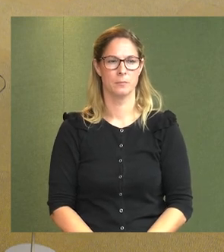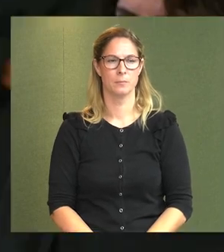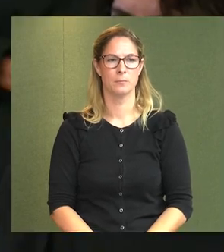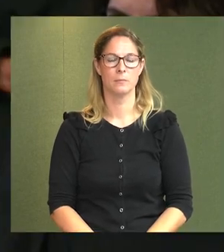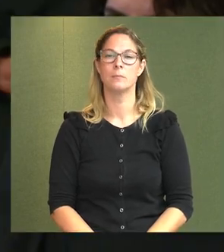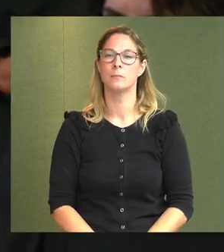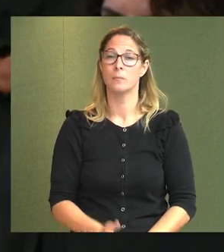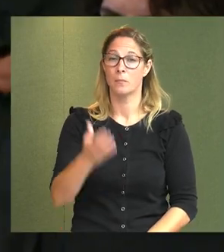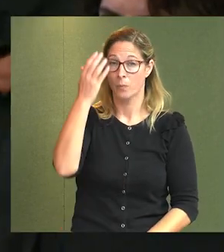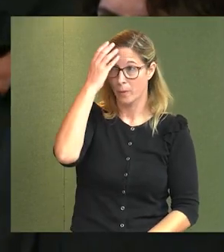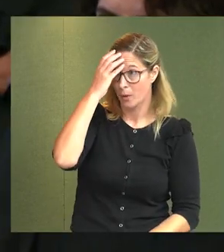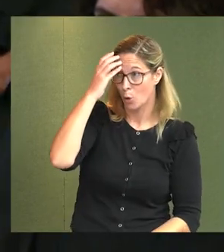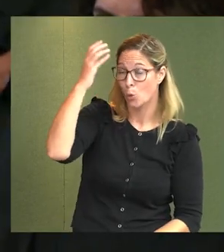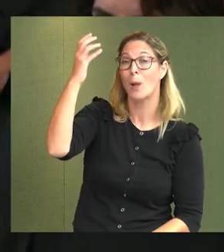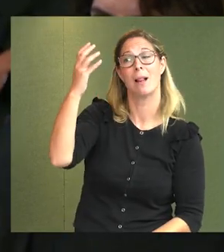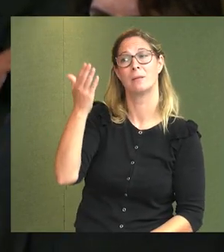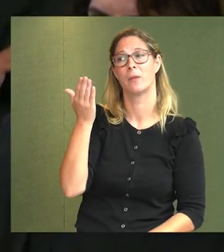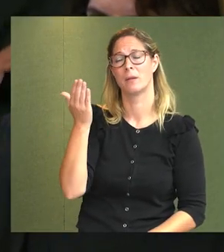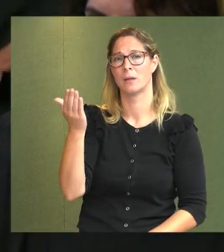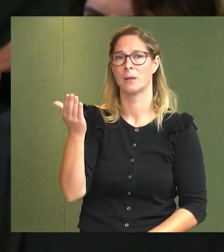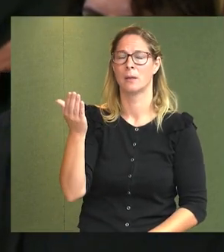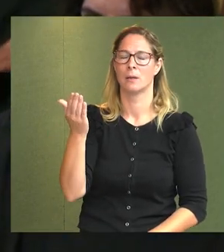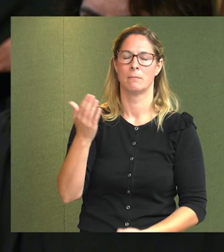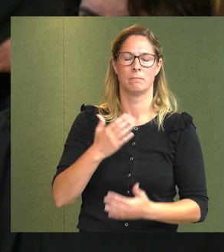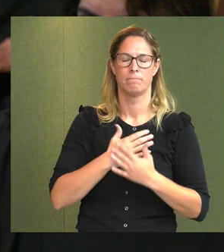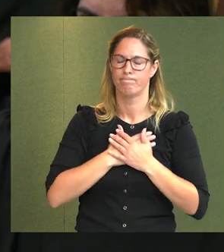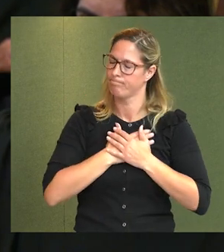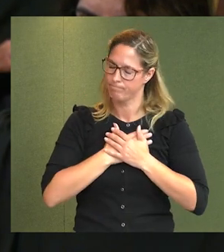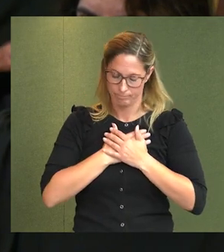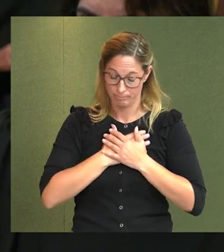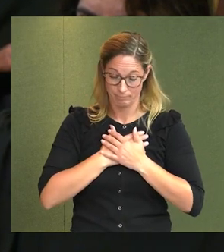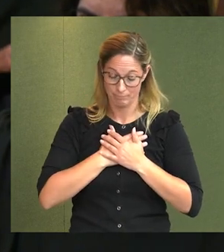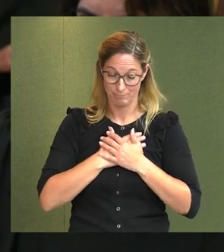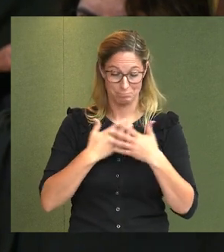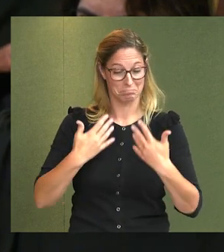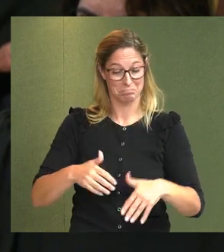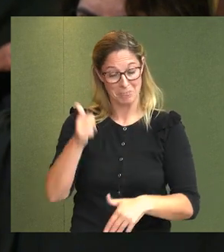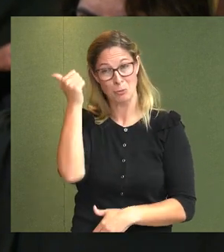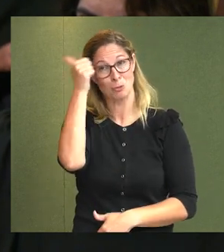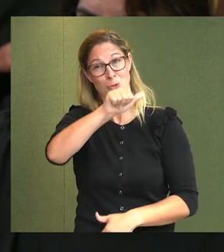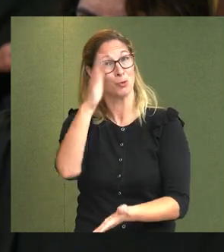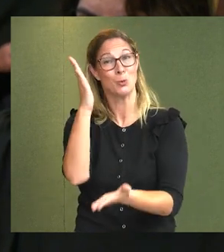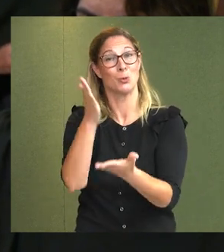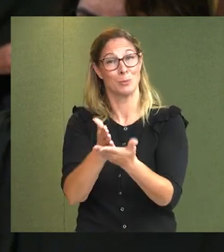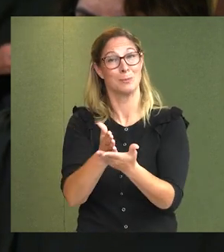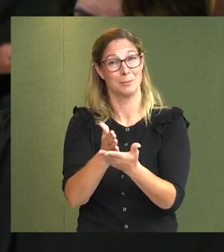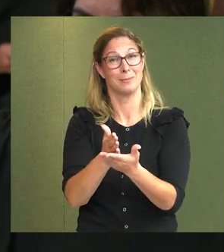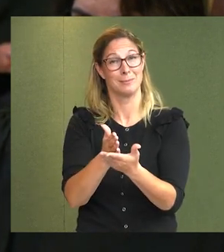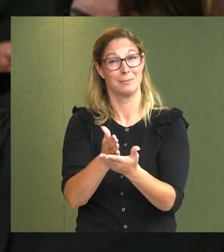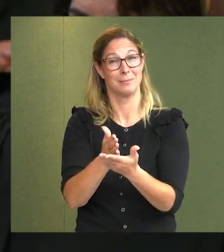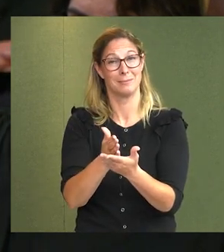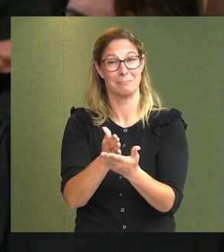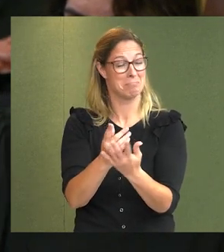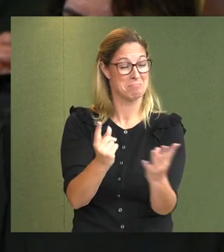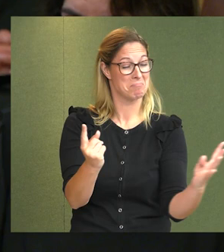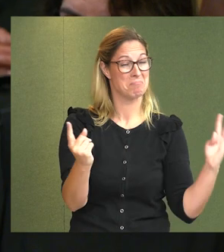Her Majesty Queen Elizabeth was a true genius without contemporary parallel. Leading